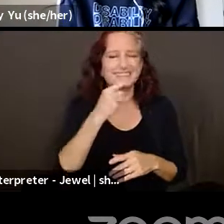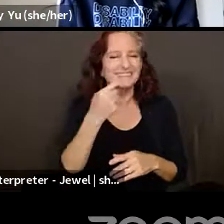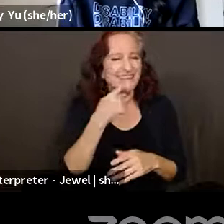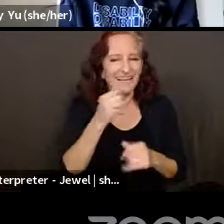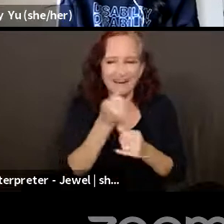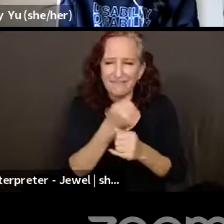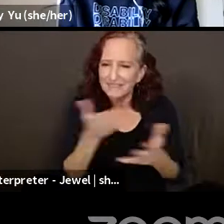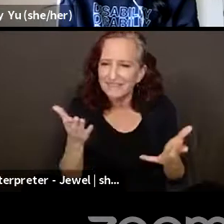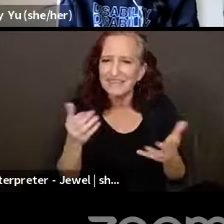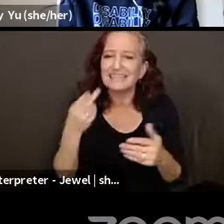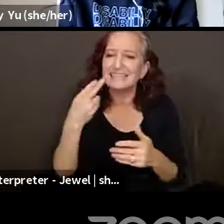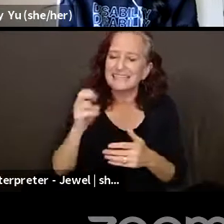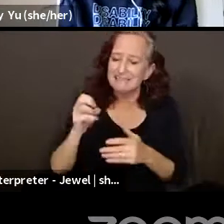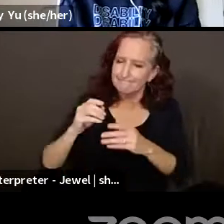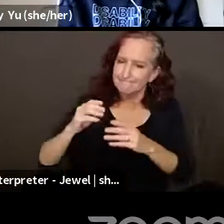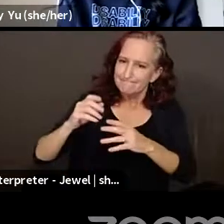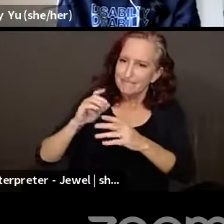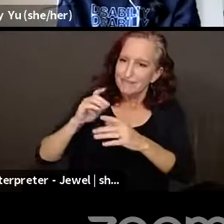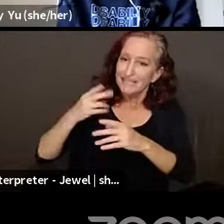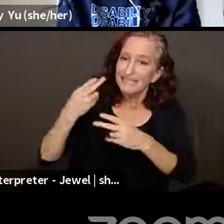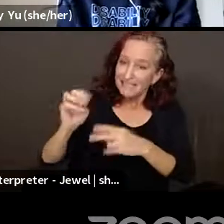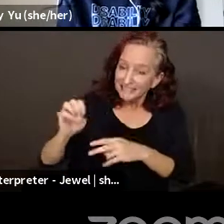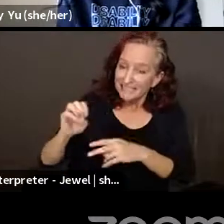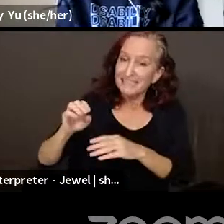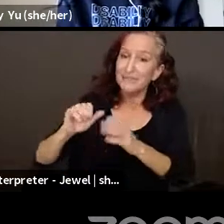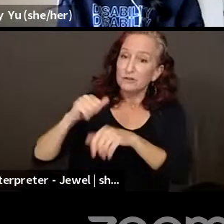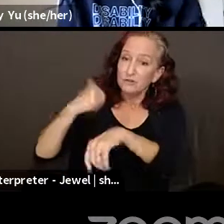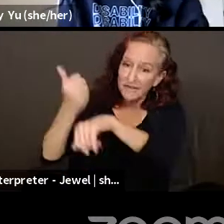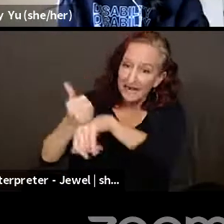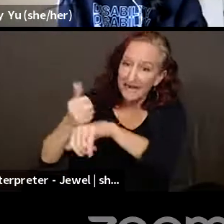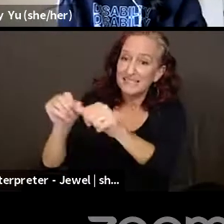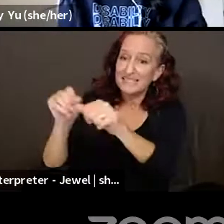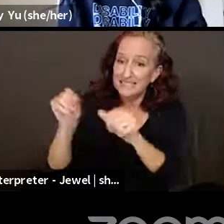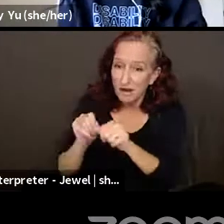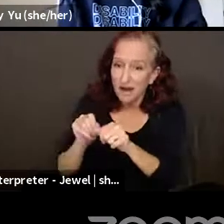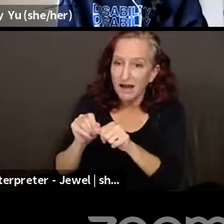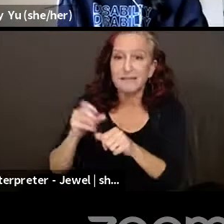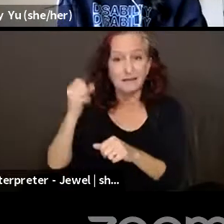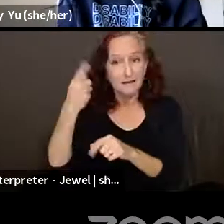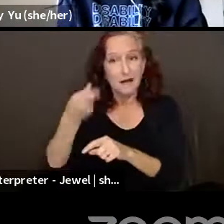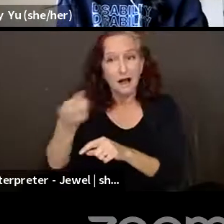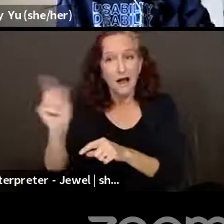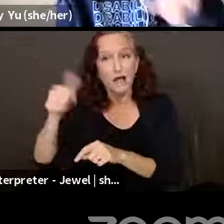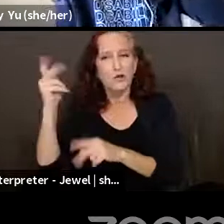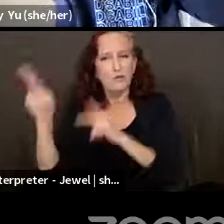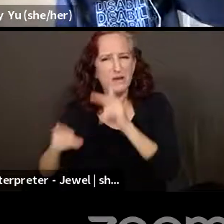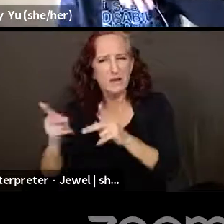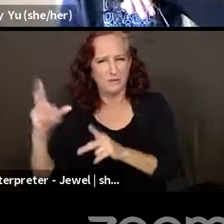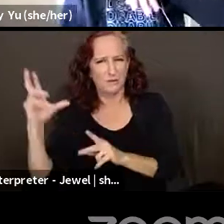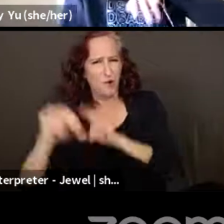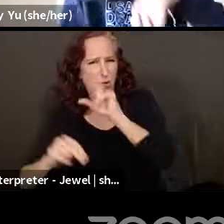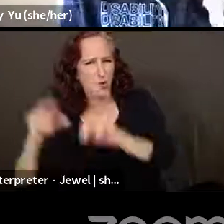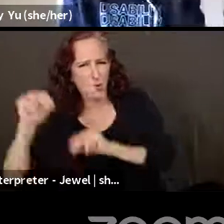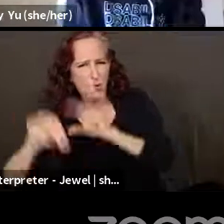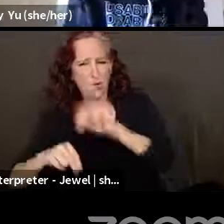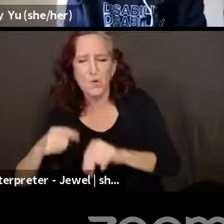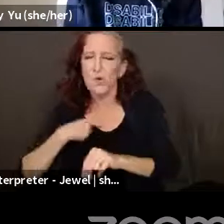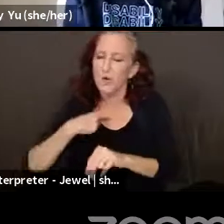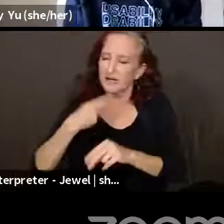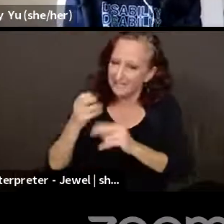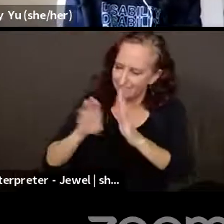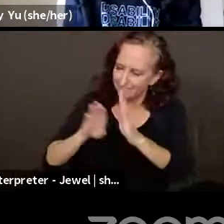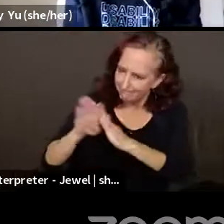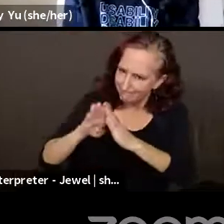the resistance to bring in an external nobody into the program to have me teach. And I taught in the program for